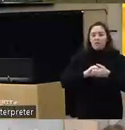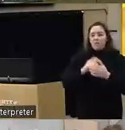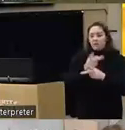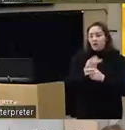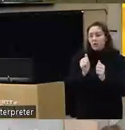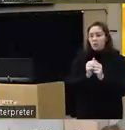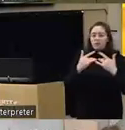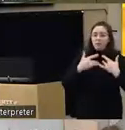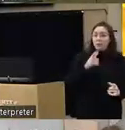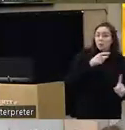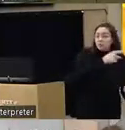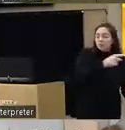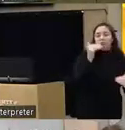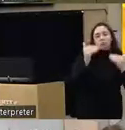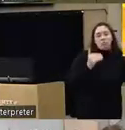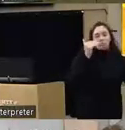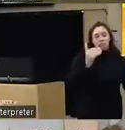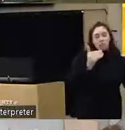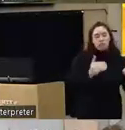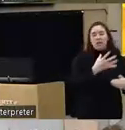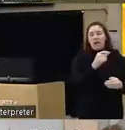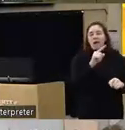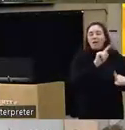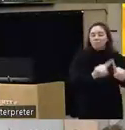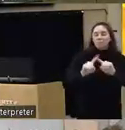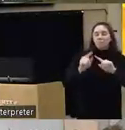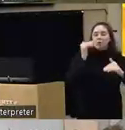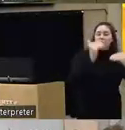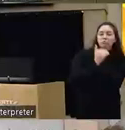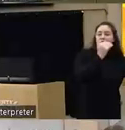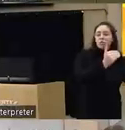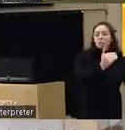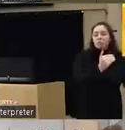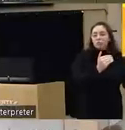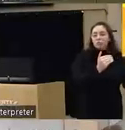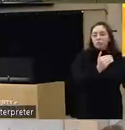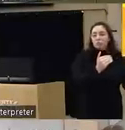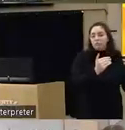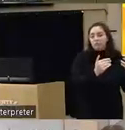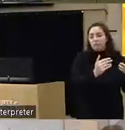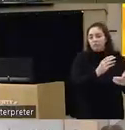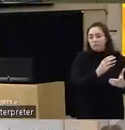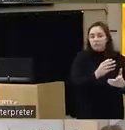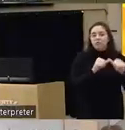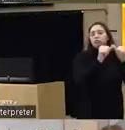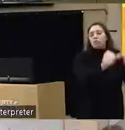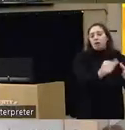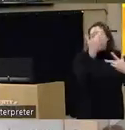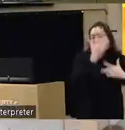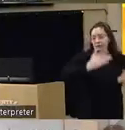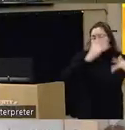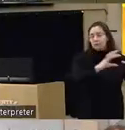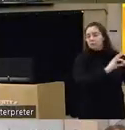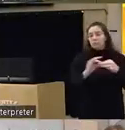adults. And various other adult kind of conditions, like chronic conditions that have some connection